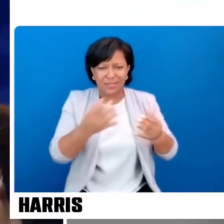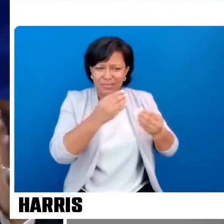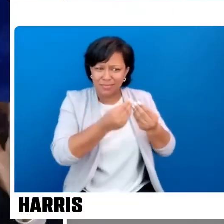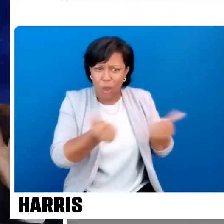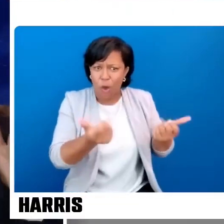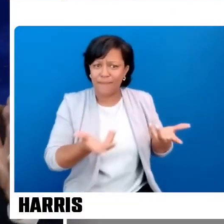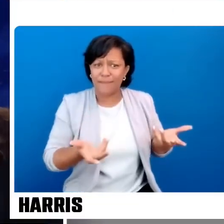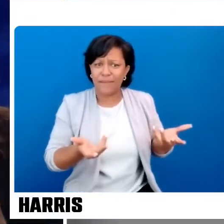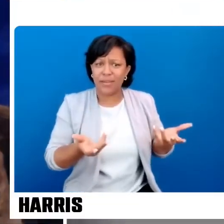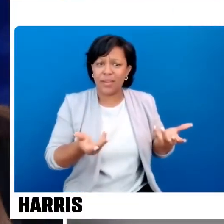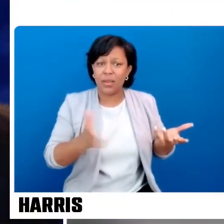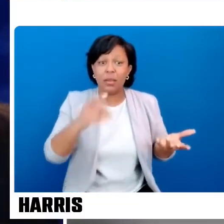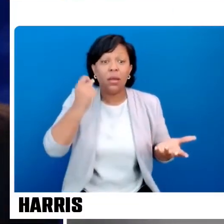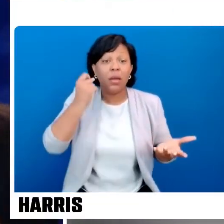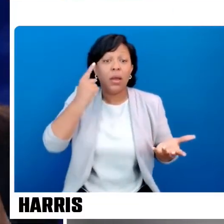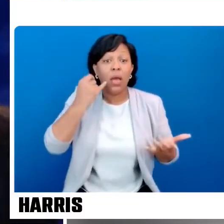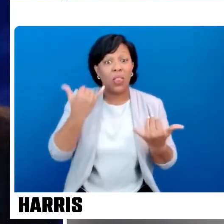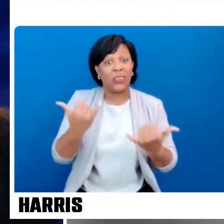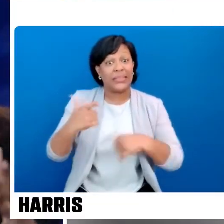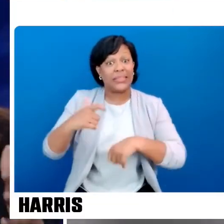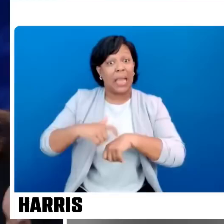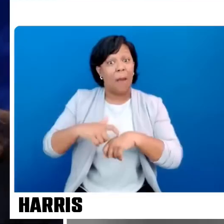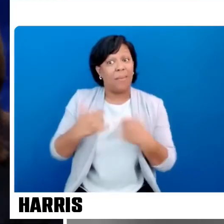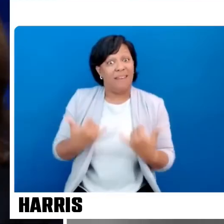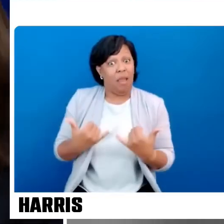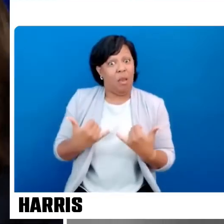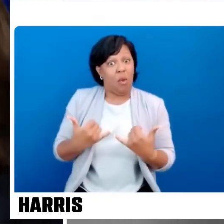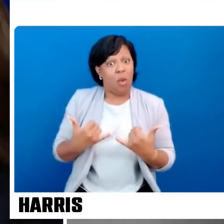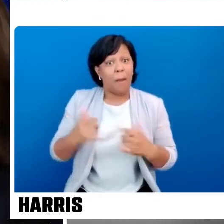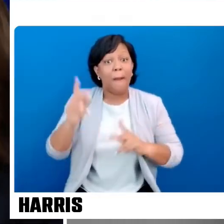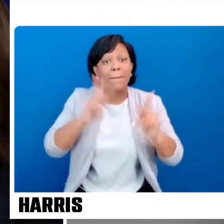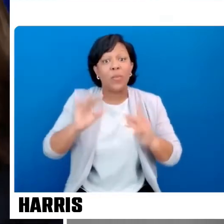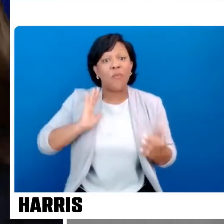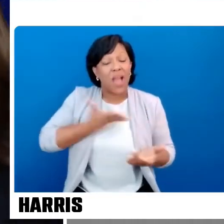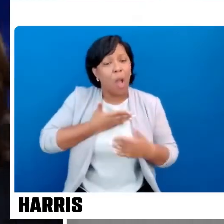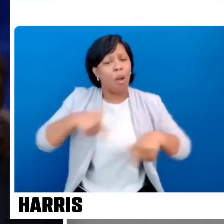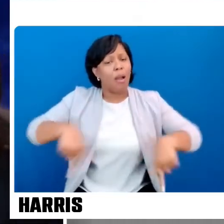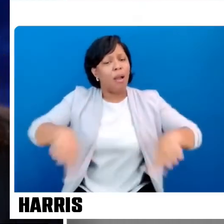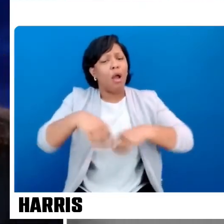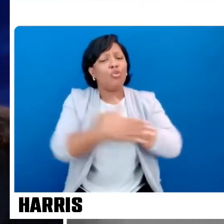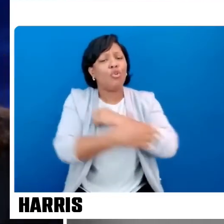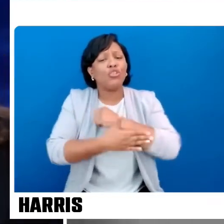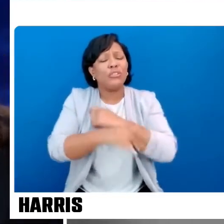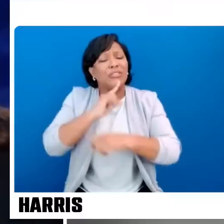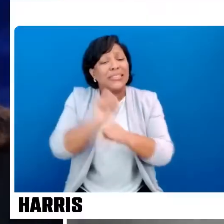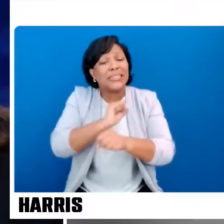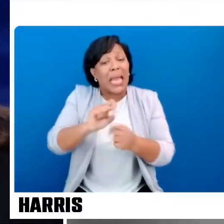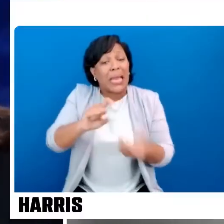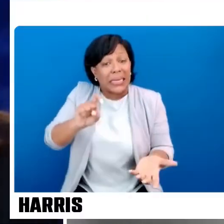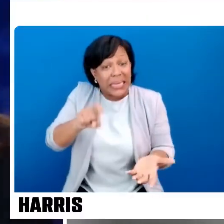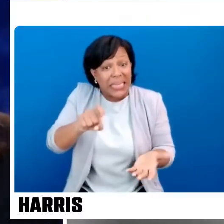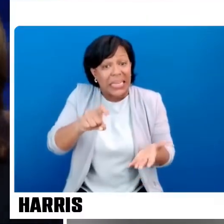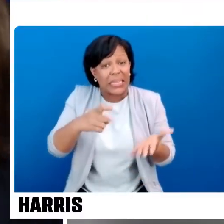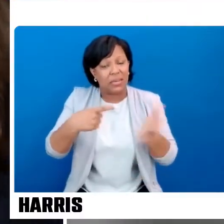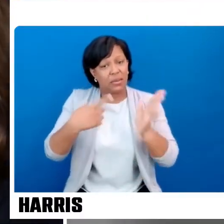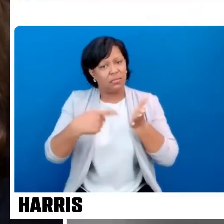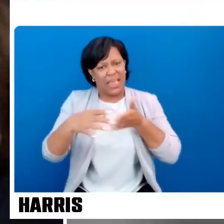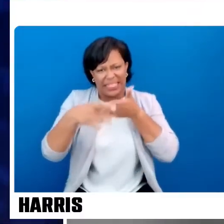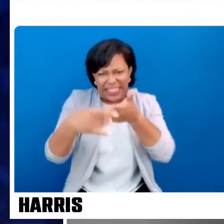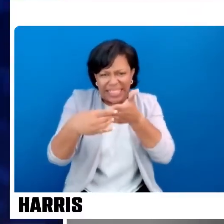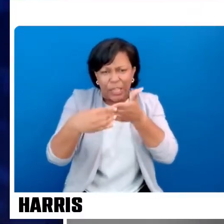time where the people of our country actually need a leader who engages in solutions, who